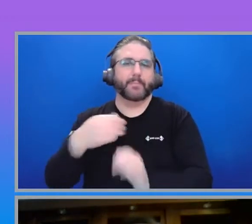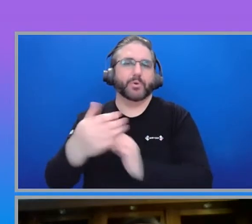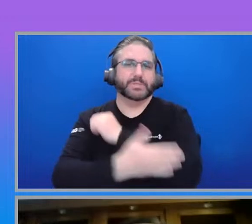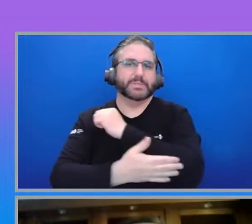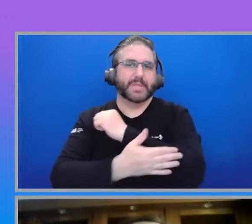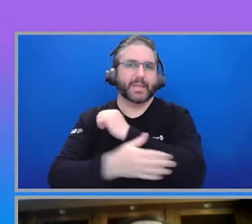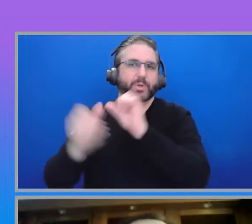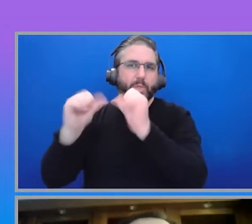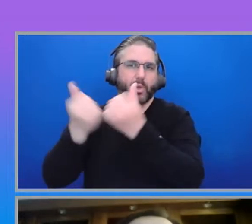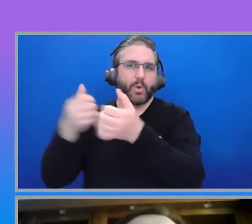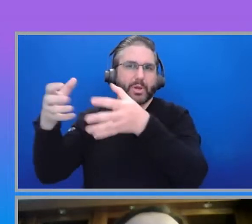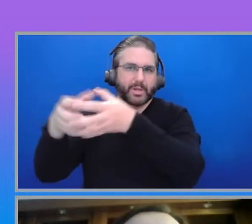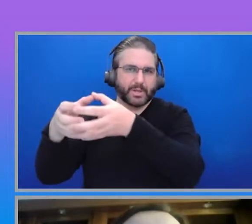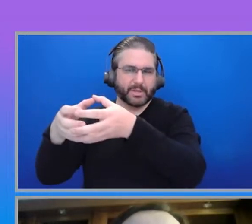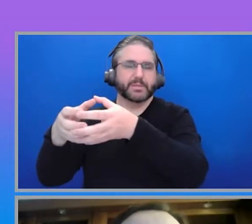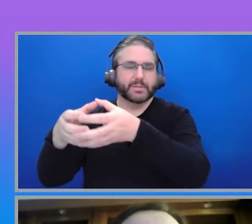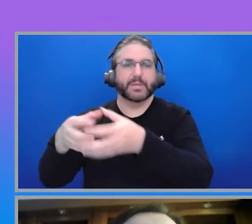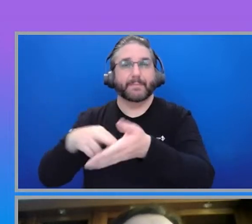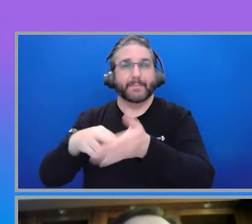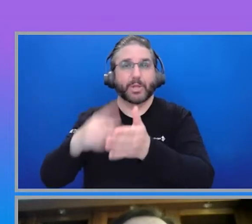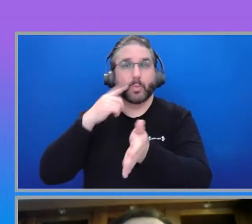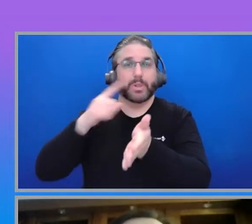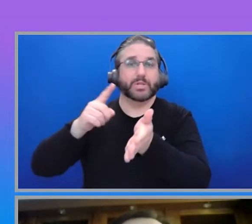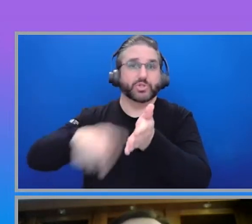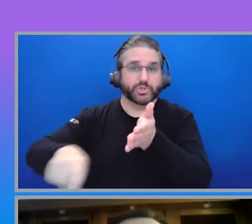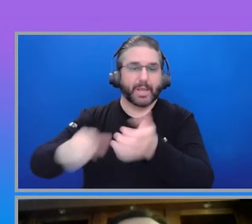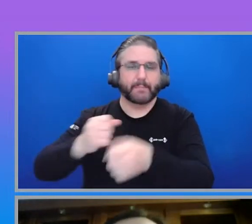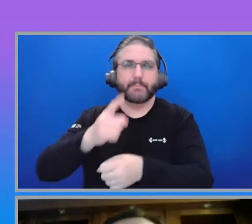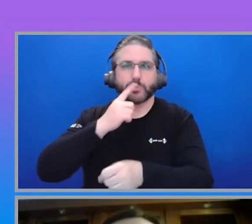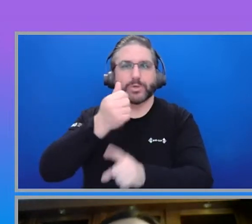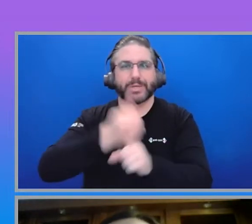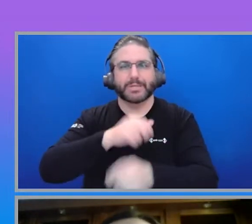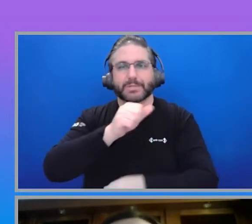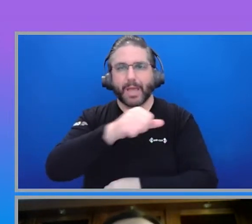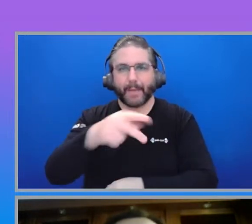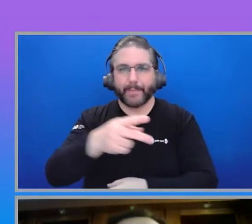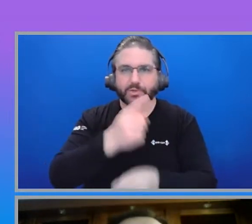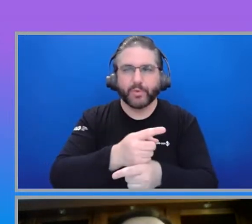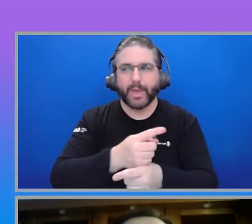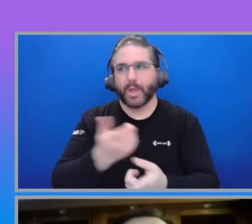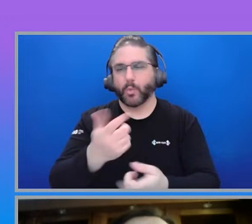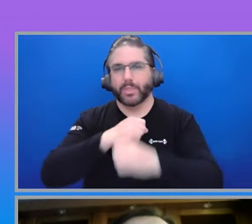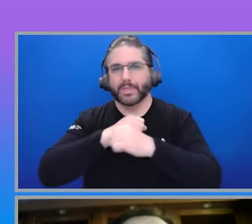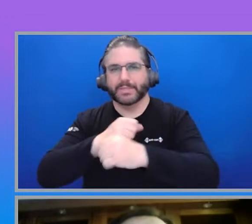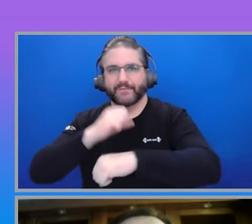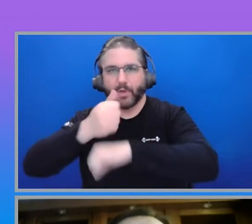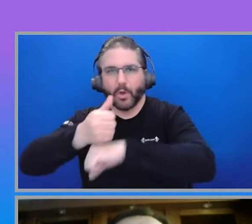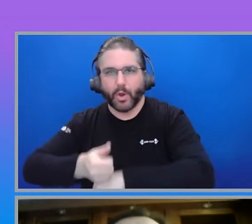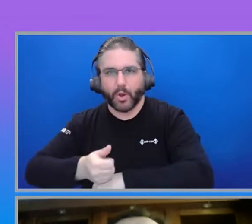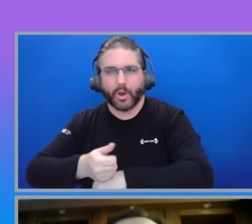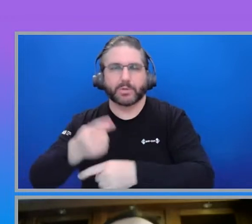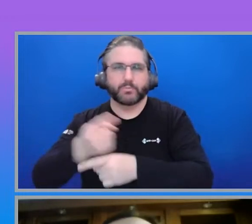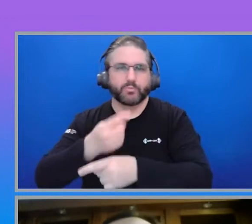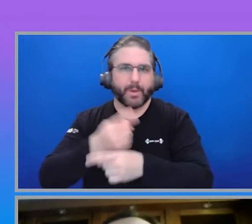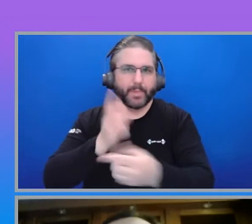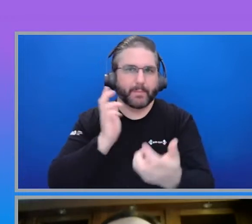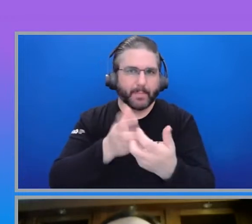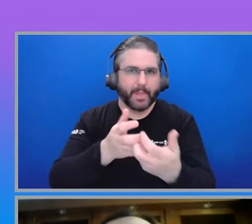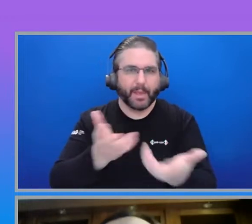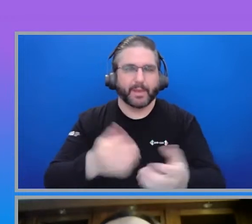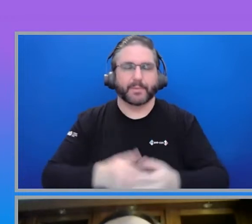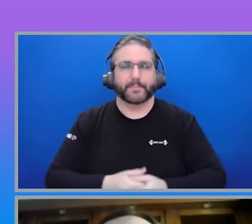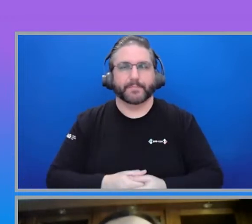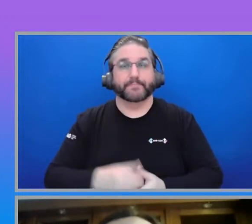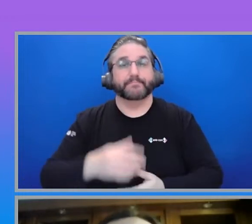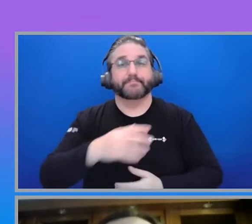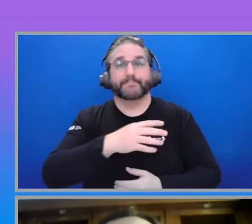check whether the application is correct, to check whether the safeguards are correctly applied, and